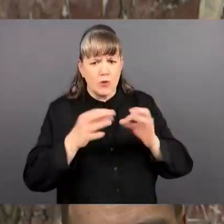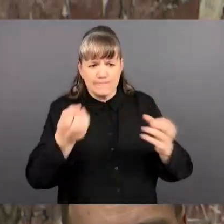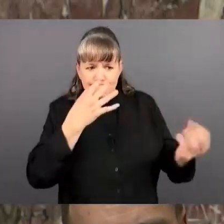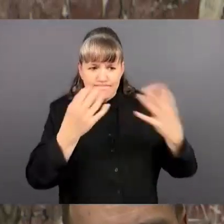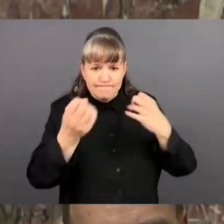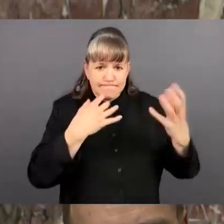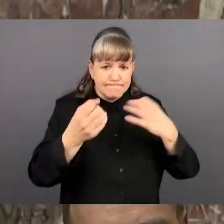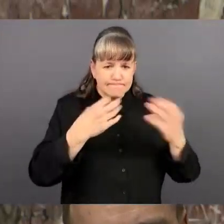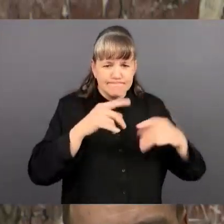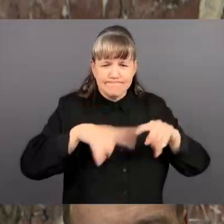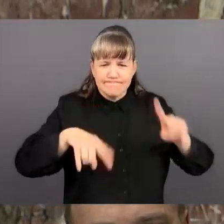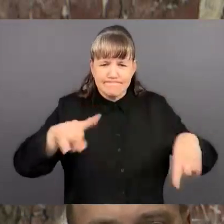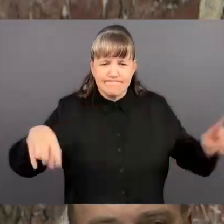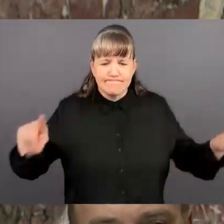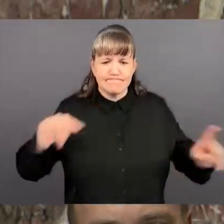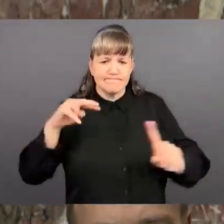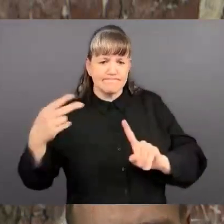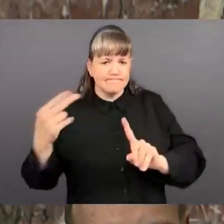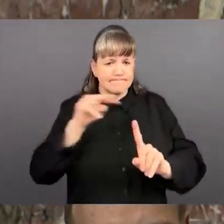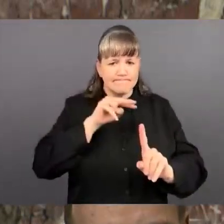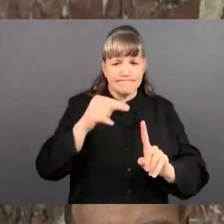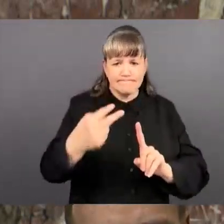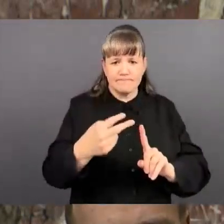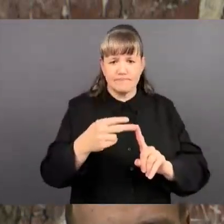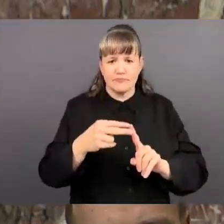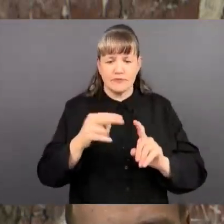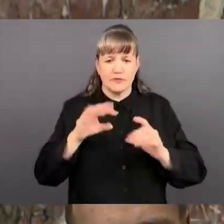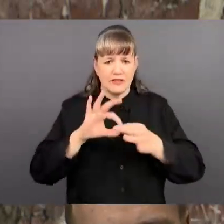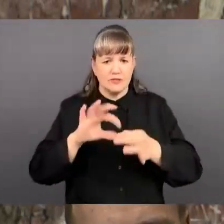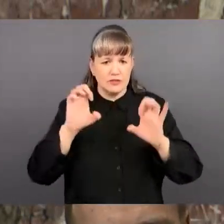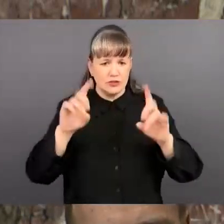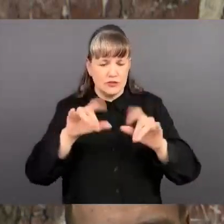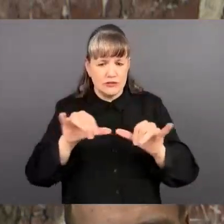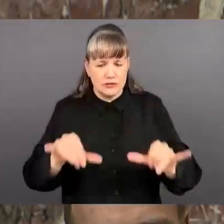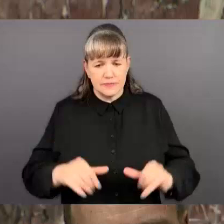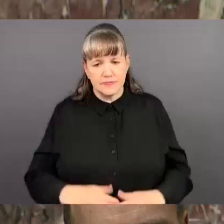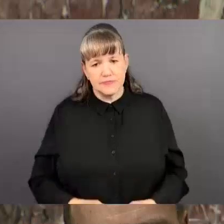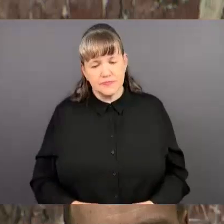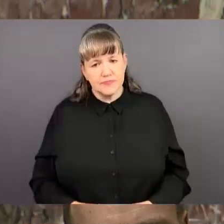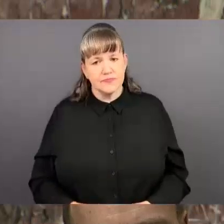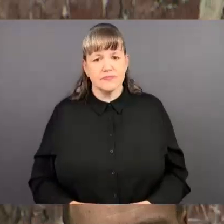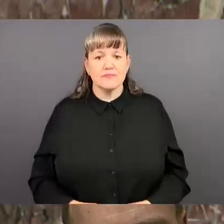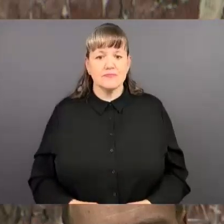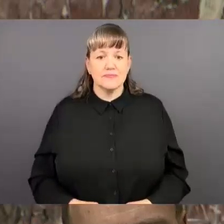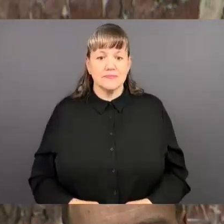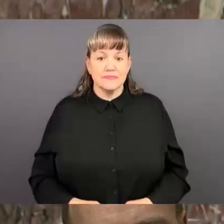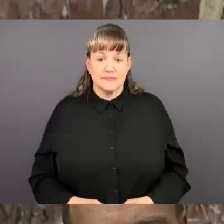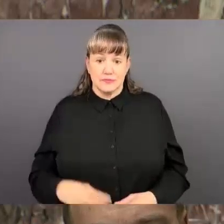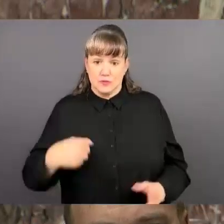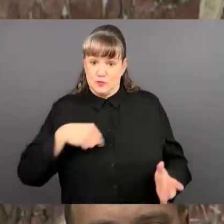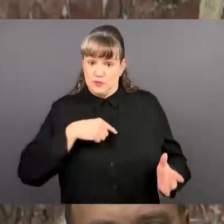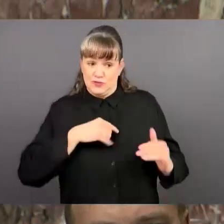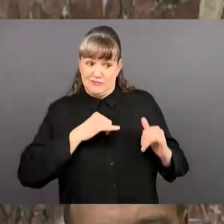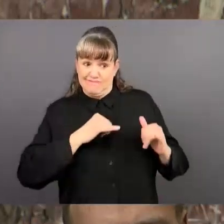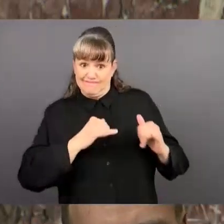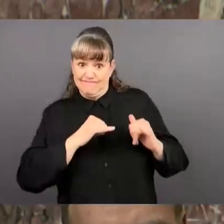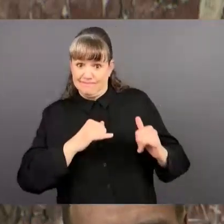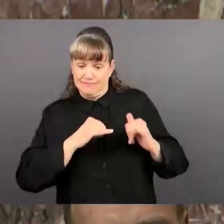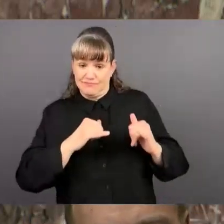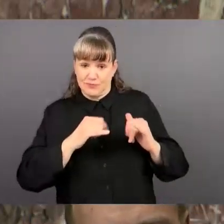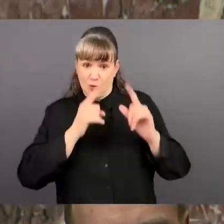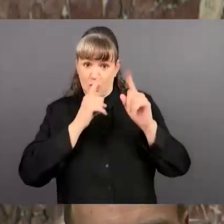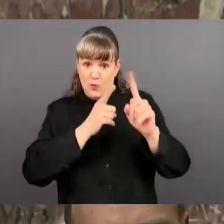our education system. And particularly, we share their goals of having a supportive,